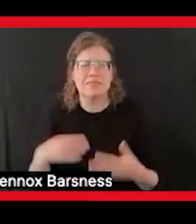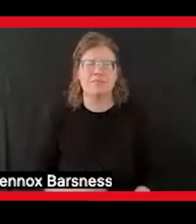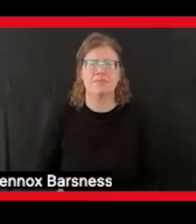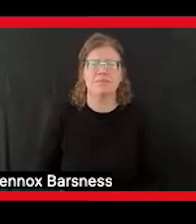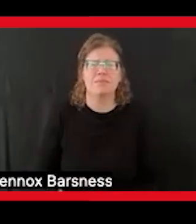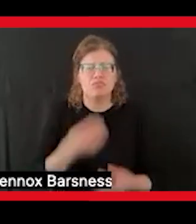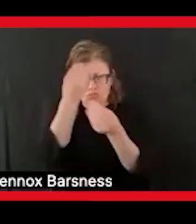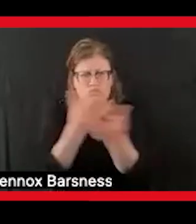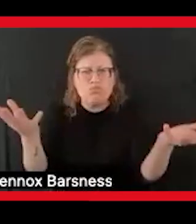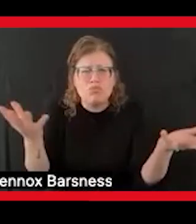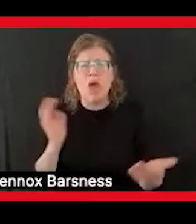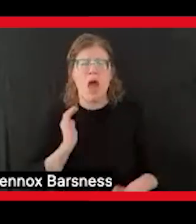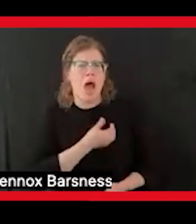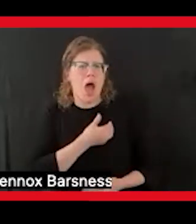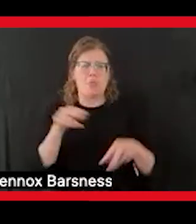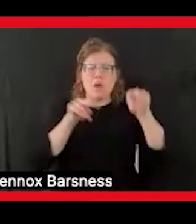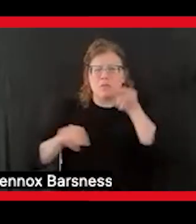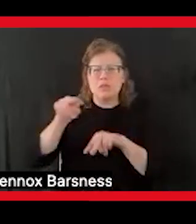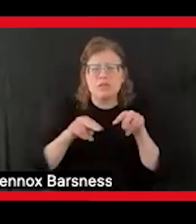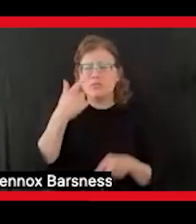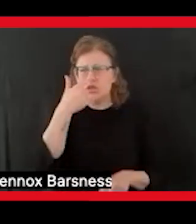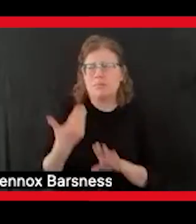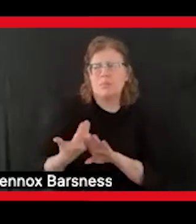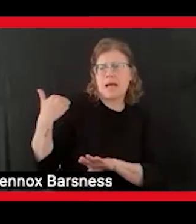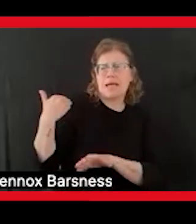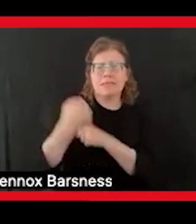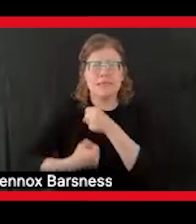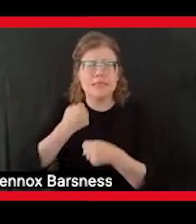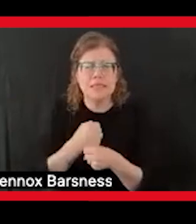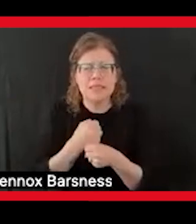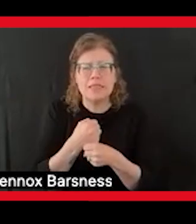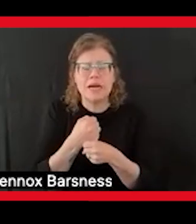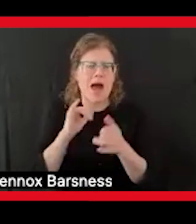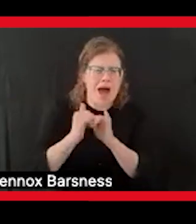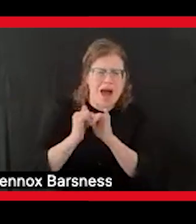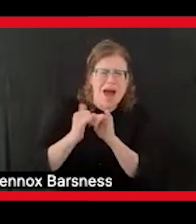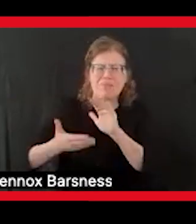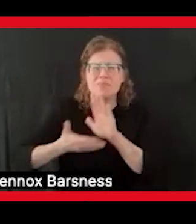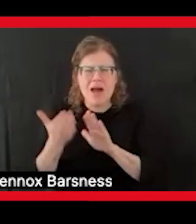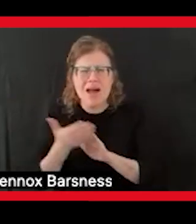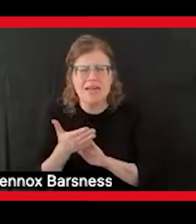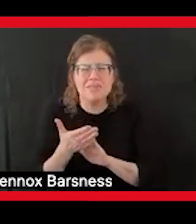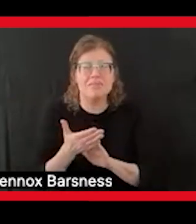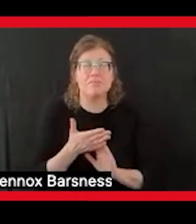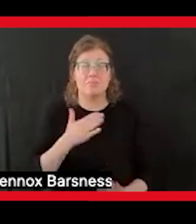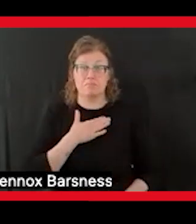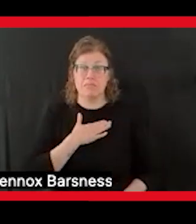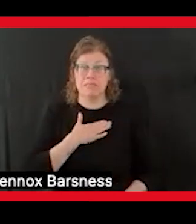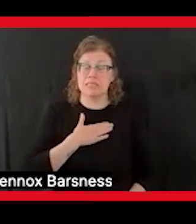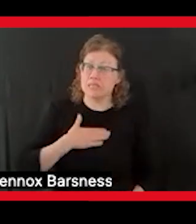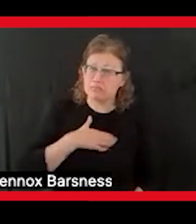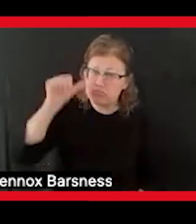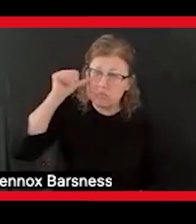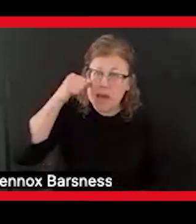information about this program is already included in the program guidelines and the assessor terms of reference.